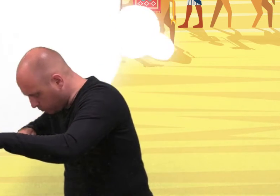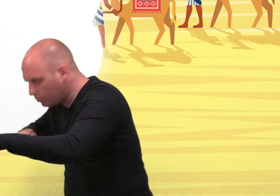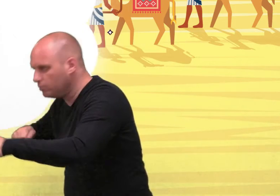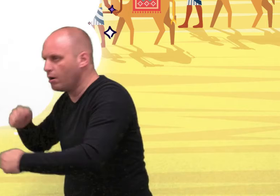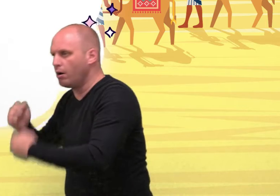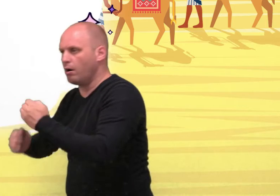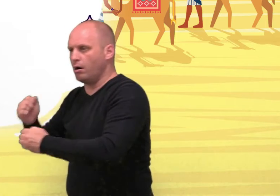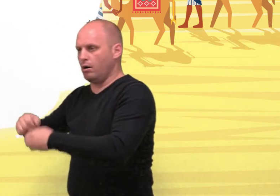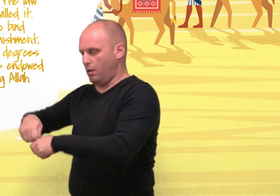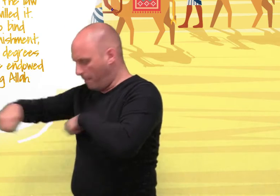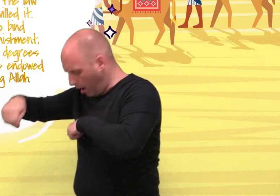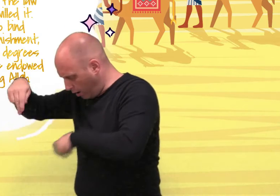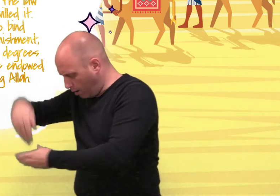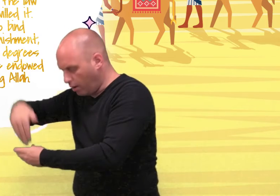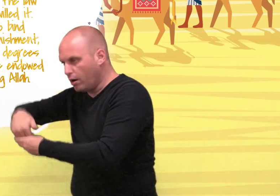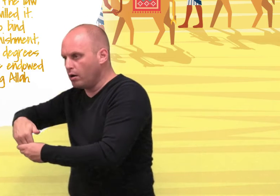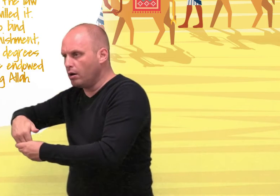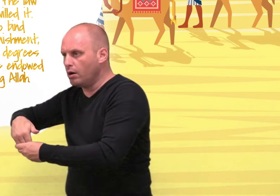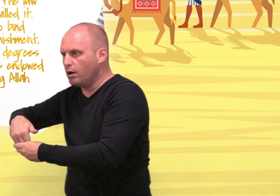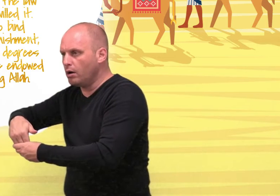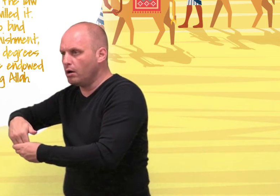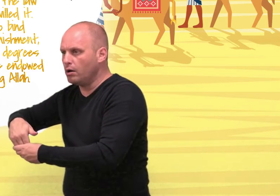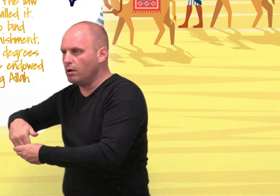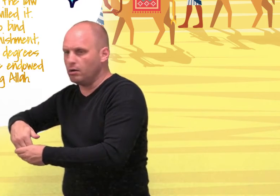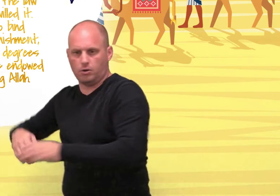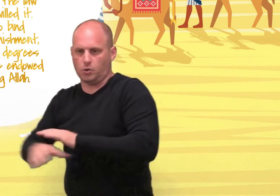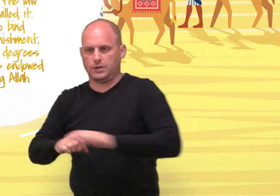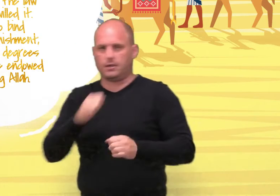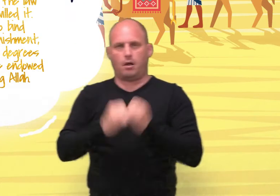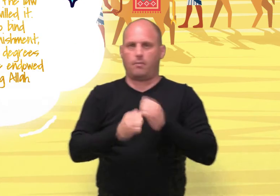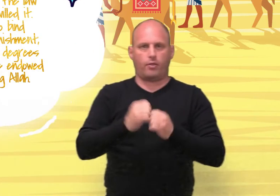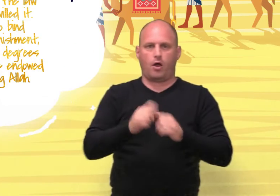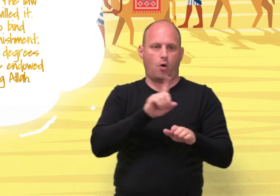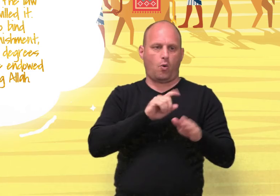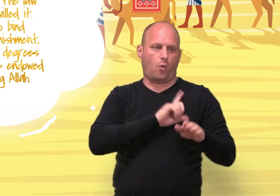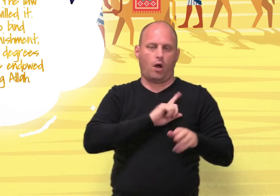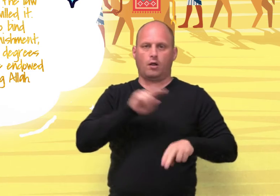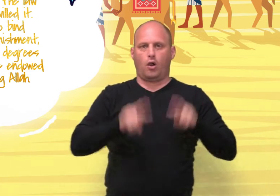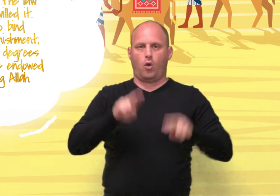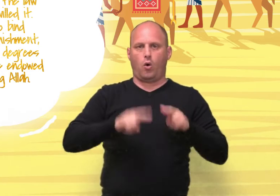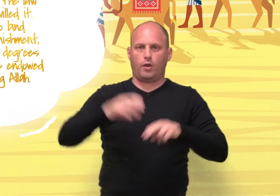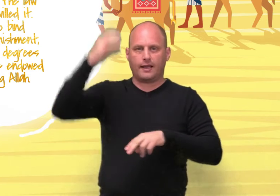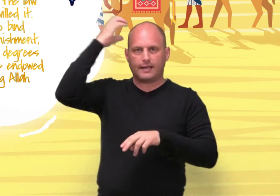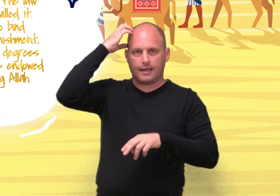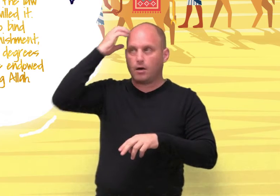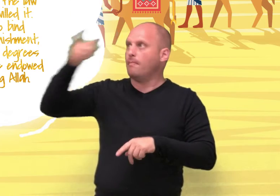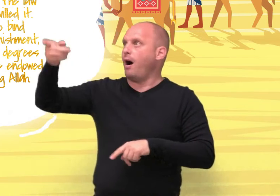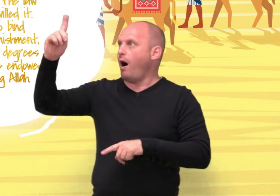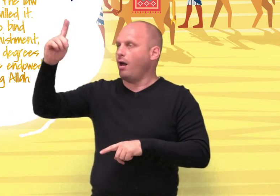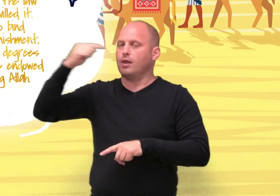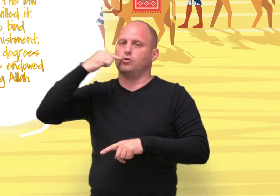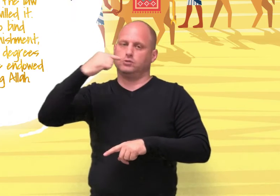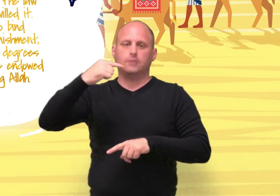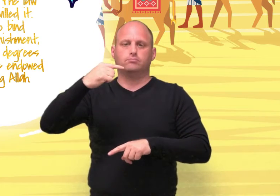for Yusuf. He could not take his brother by the law of the king, except that Allah willed it. So Allah made the brothers